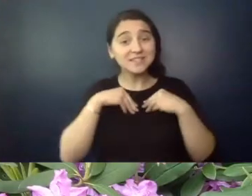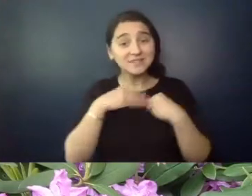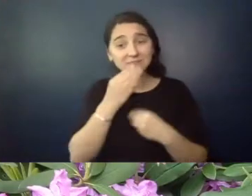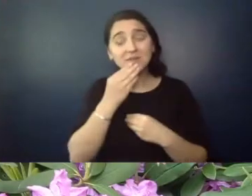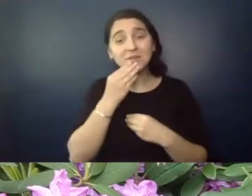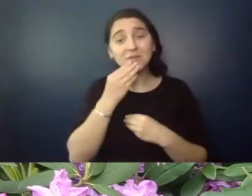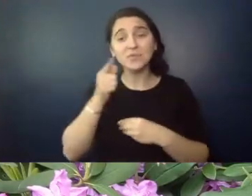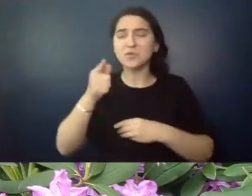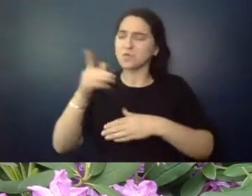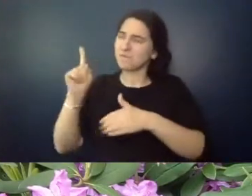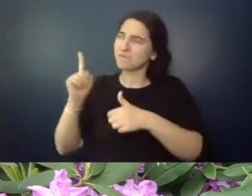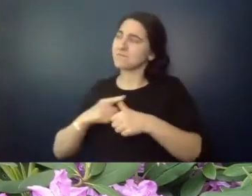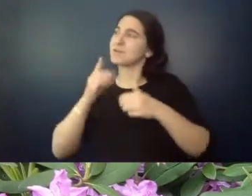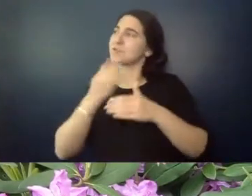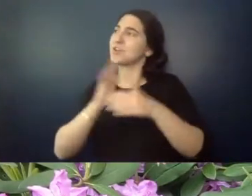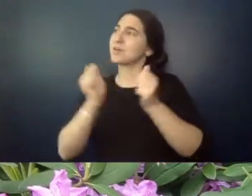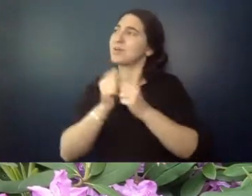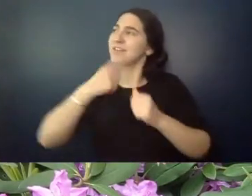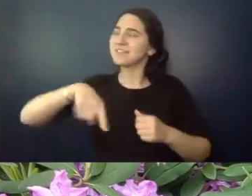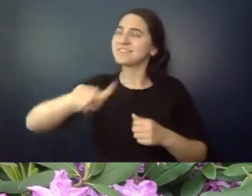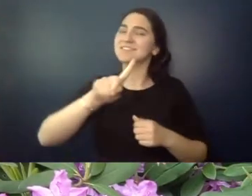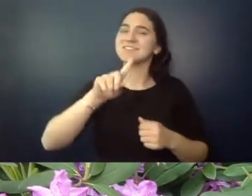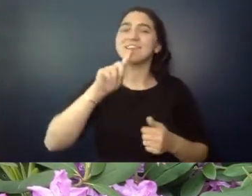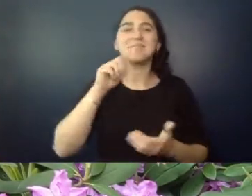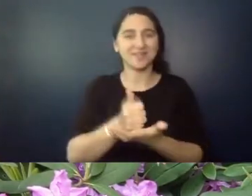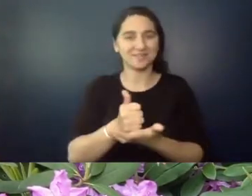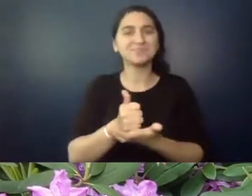us. Amen.